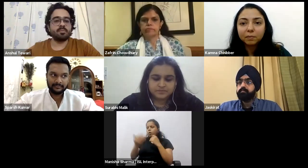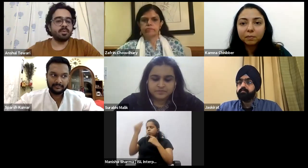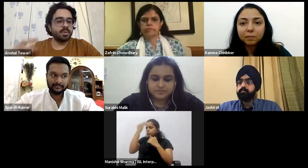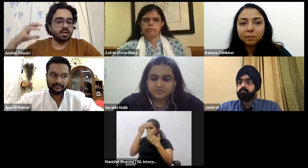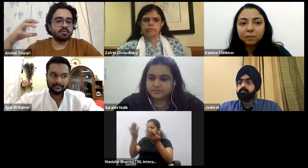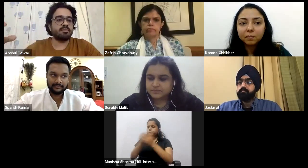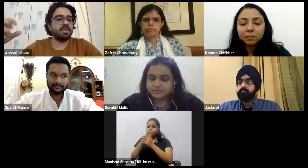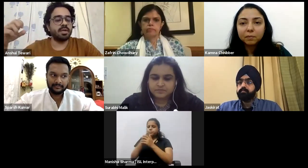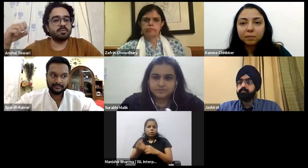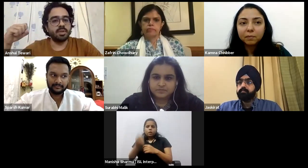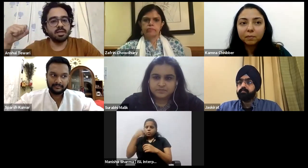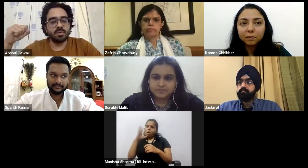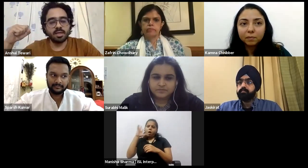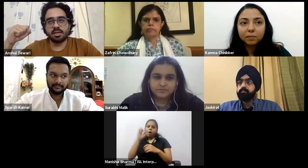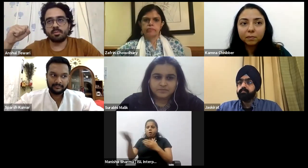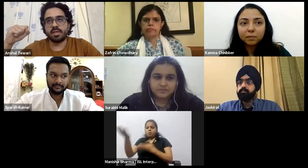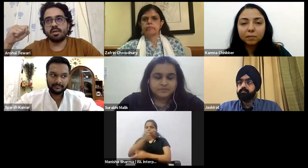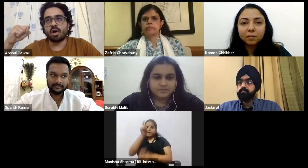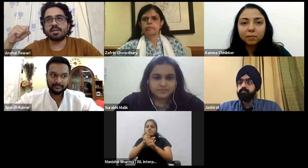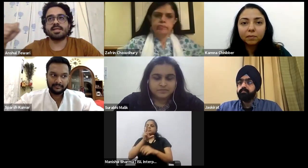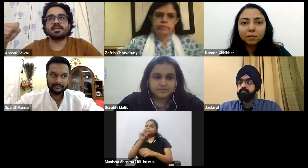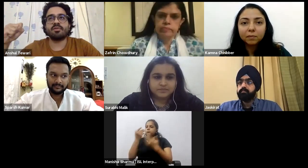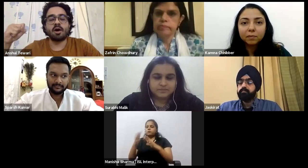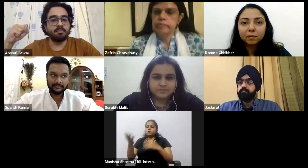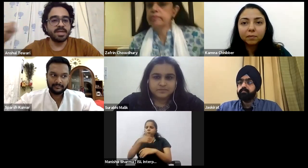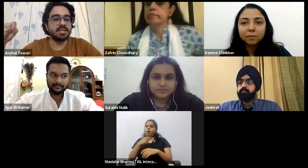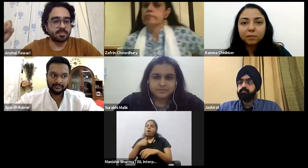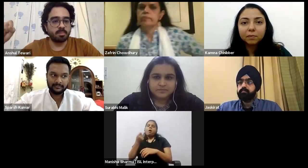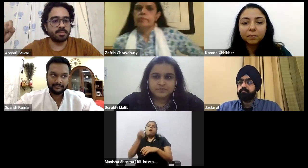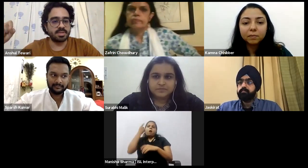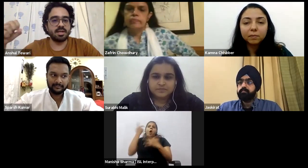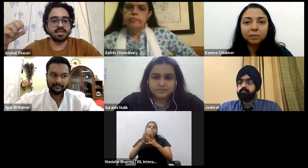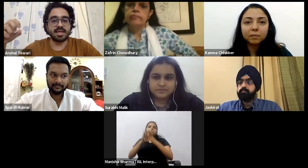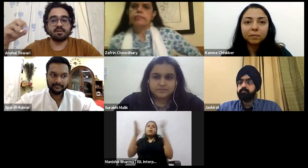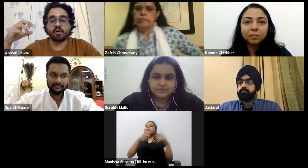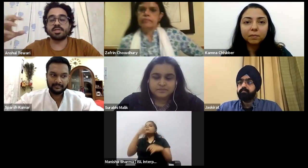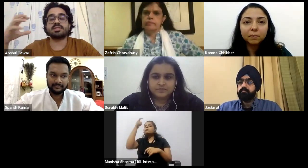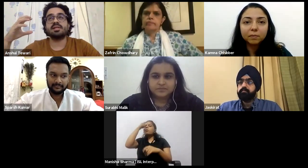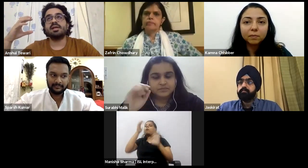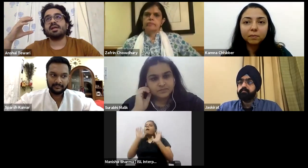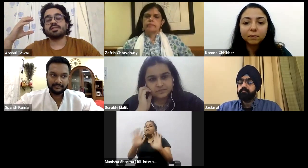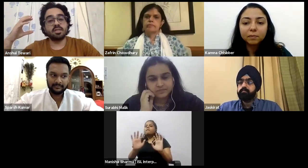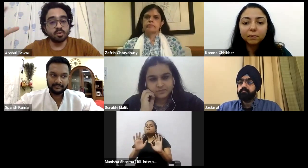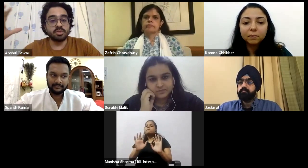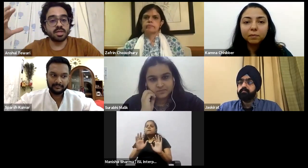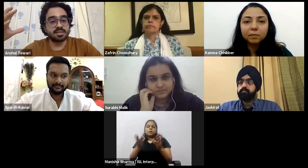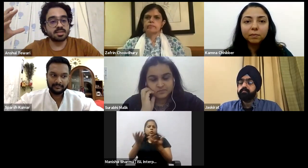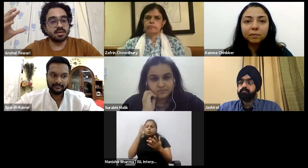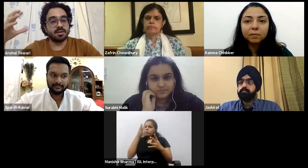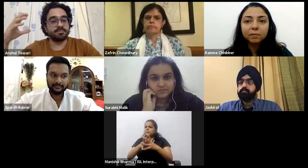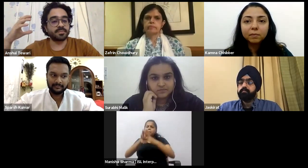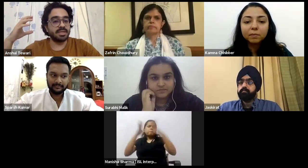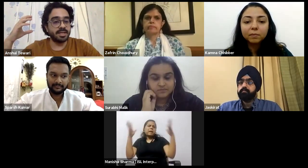because I mean, we heard from everyone, we got a sense of how big this problem is. And of course it's huge.